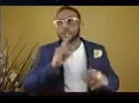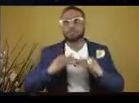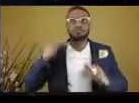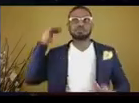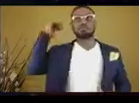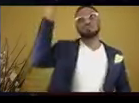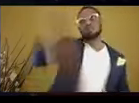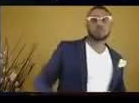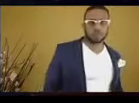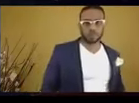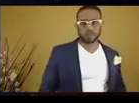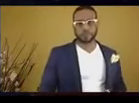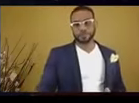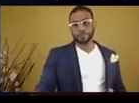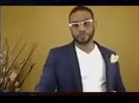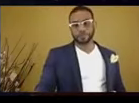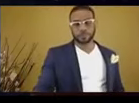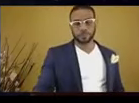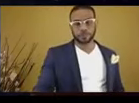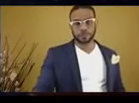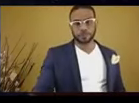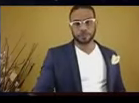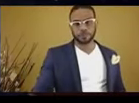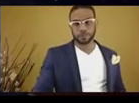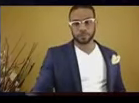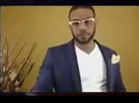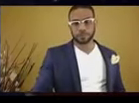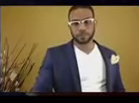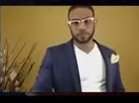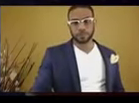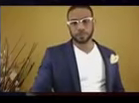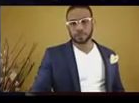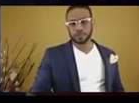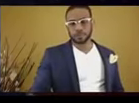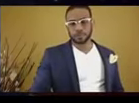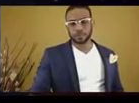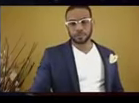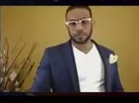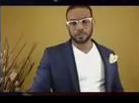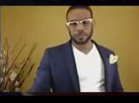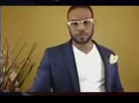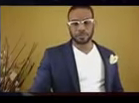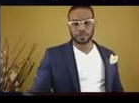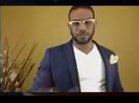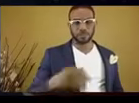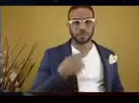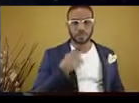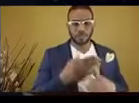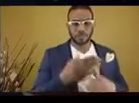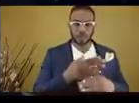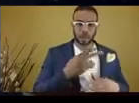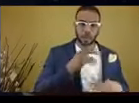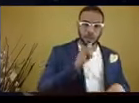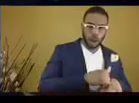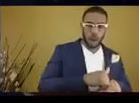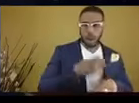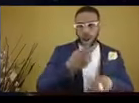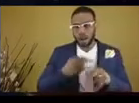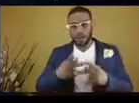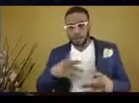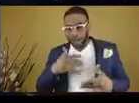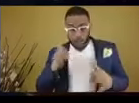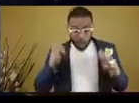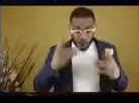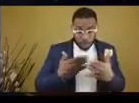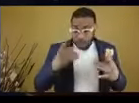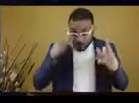astronomical. So I just feel like I'm caught in between a rock and a hard place. I feel like I have all these